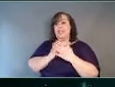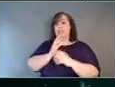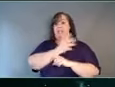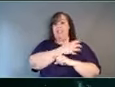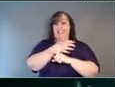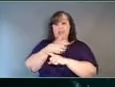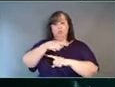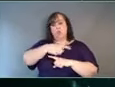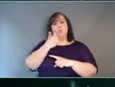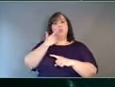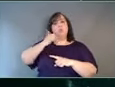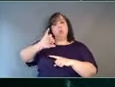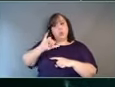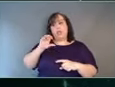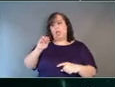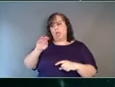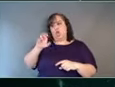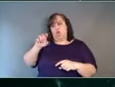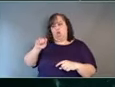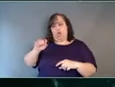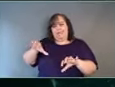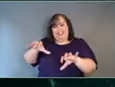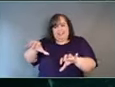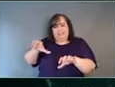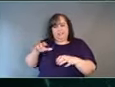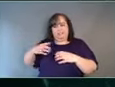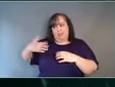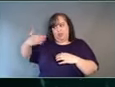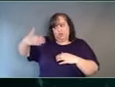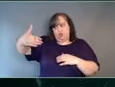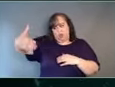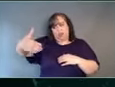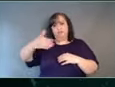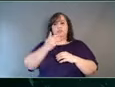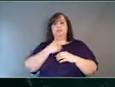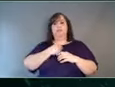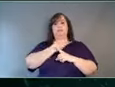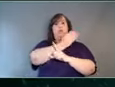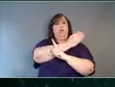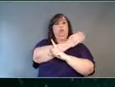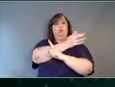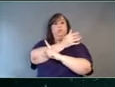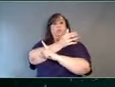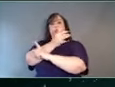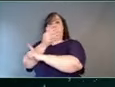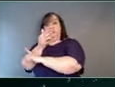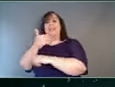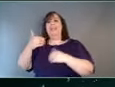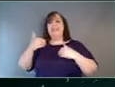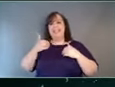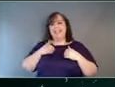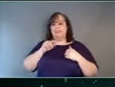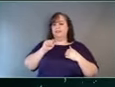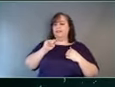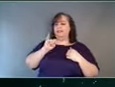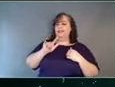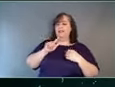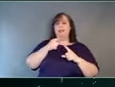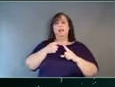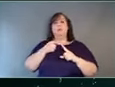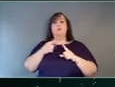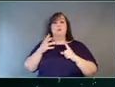activity every once in a while, meaning they show tails and like they're kind of off-gassing